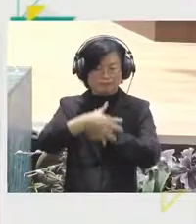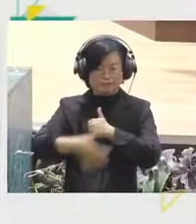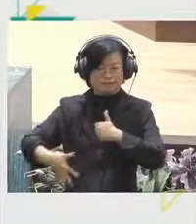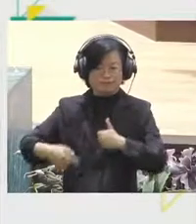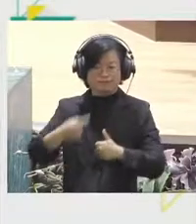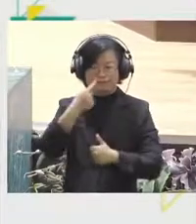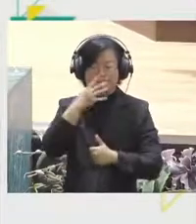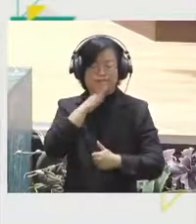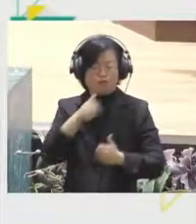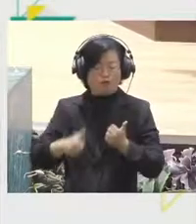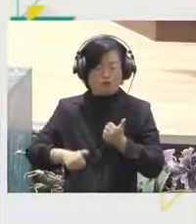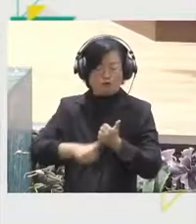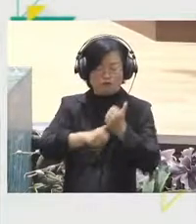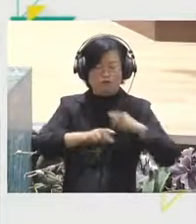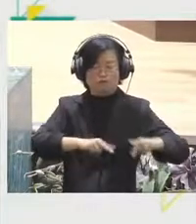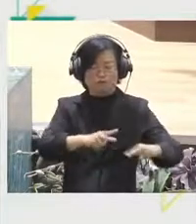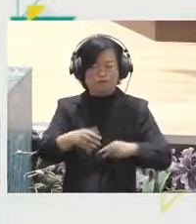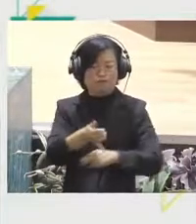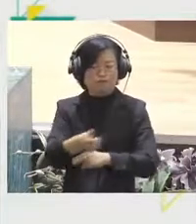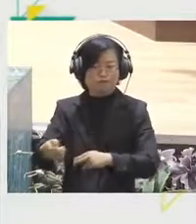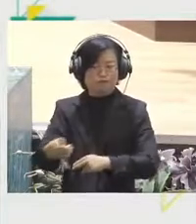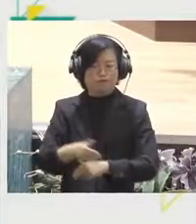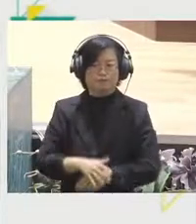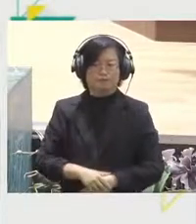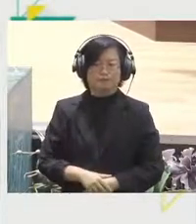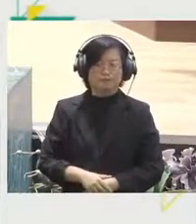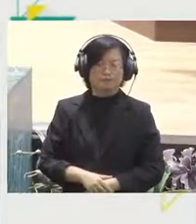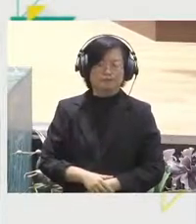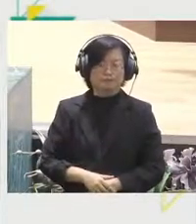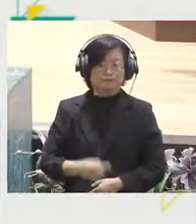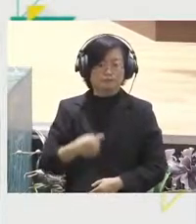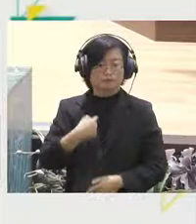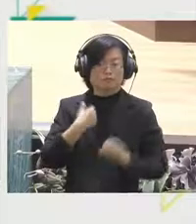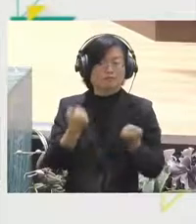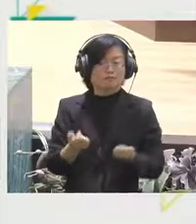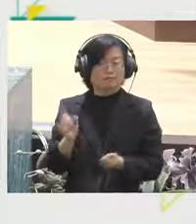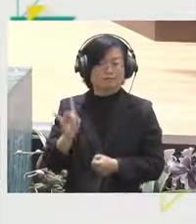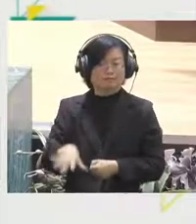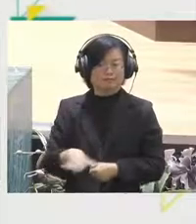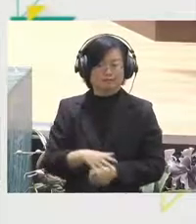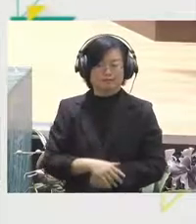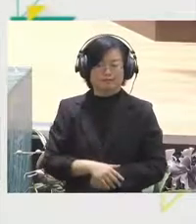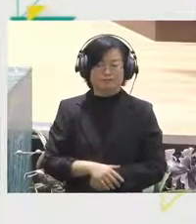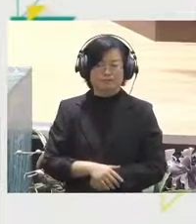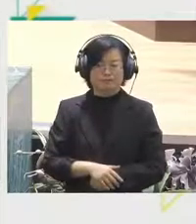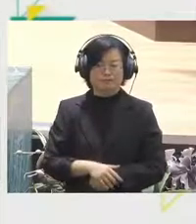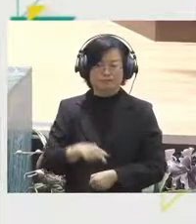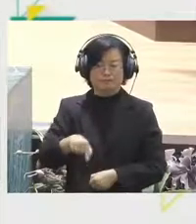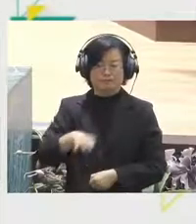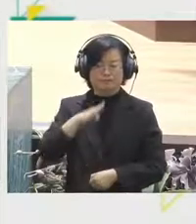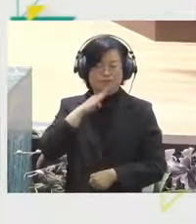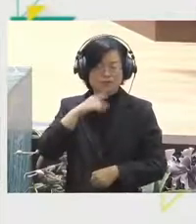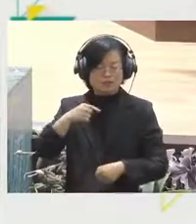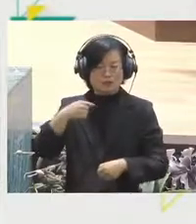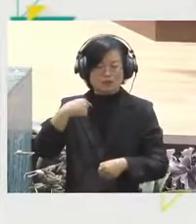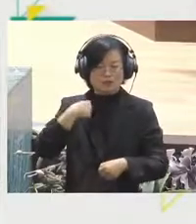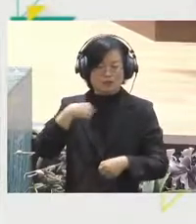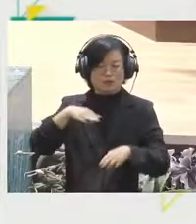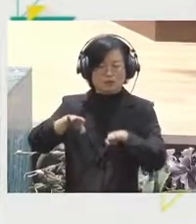and basically today we'll be talking about the open government strategy and how this open